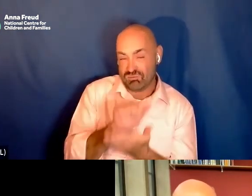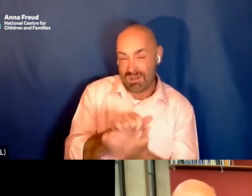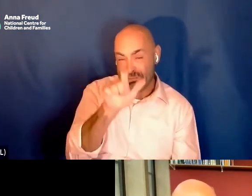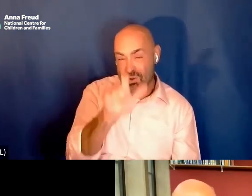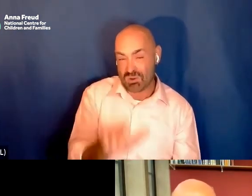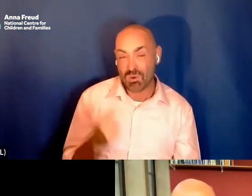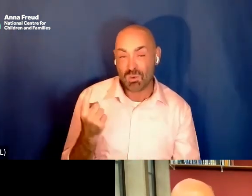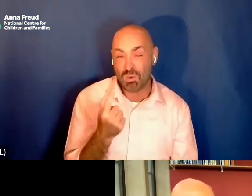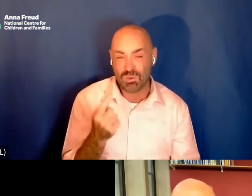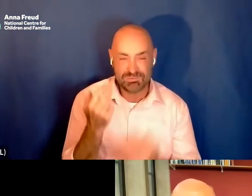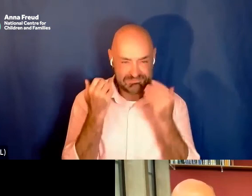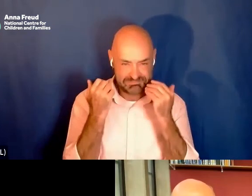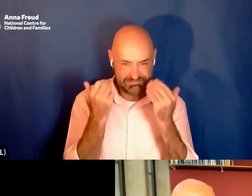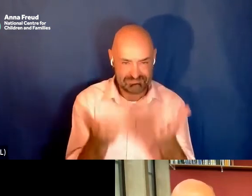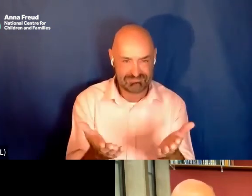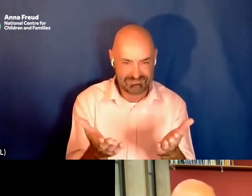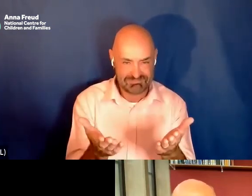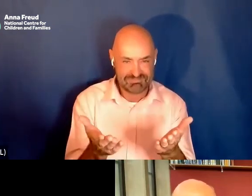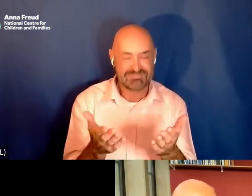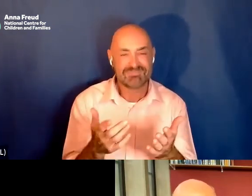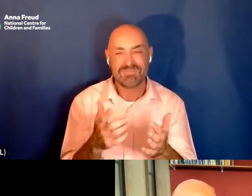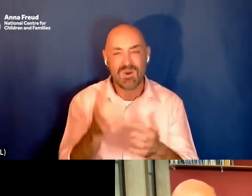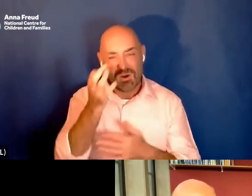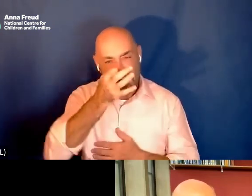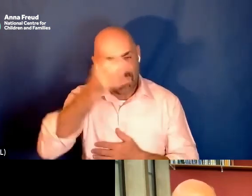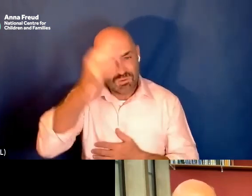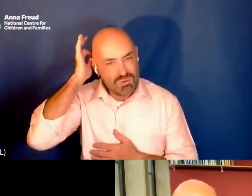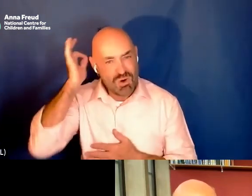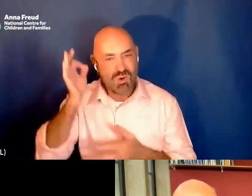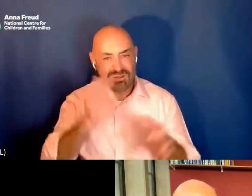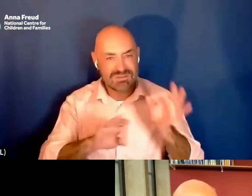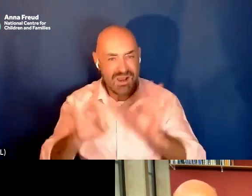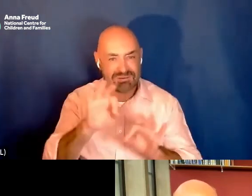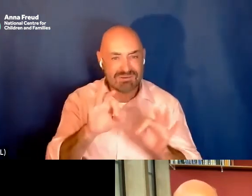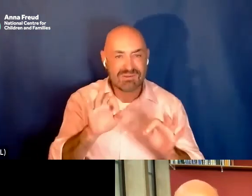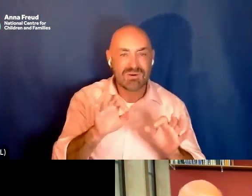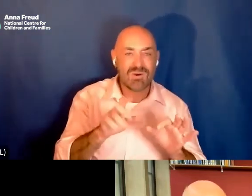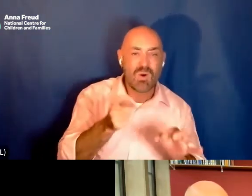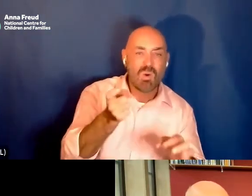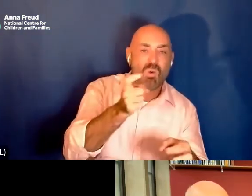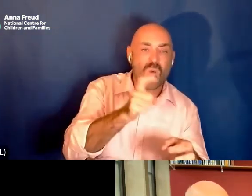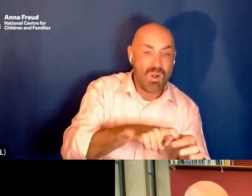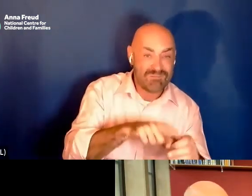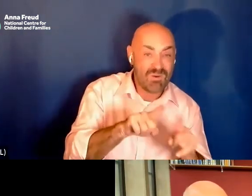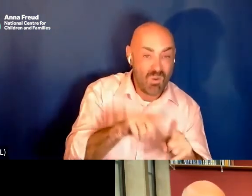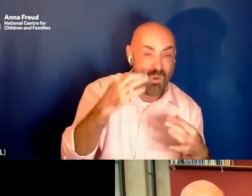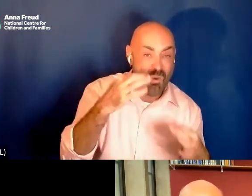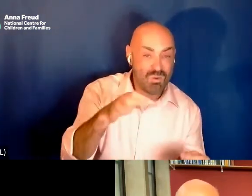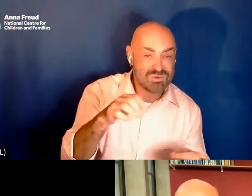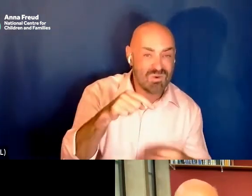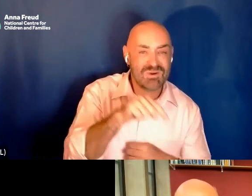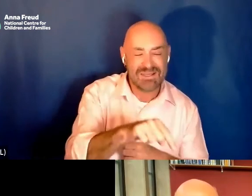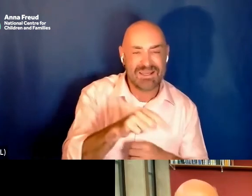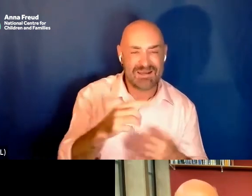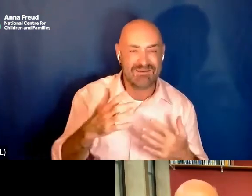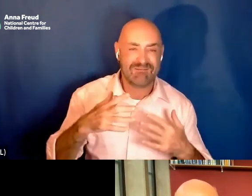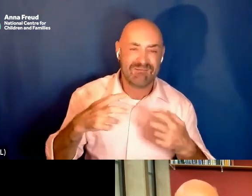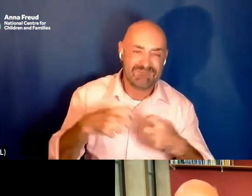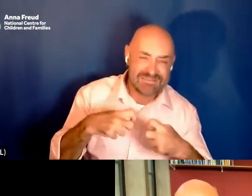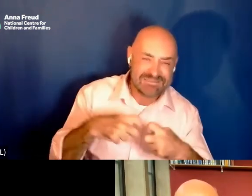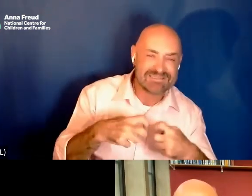than a neuroscientist who is also qualified in physics and